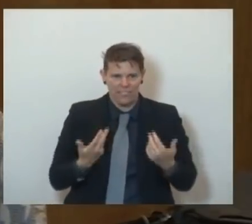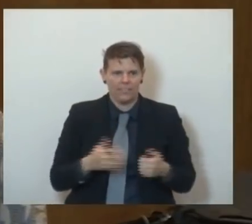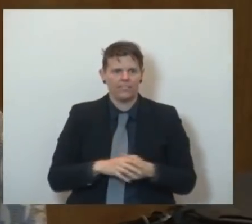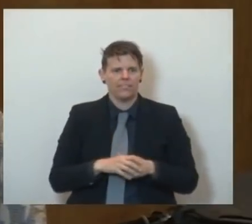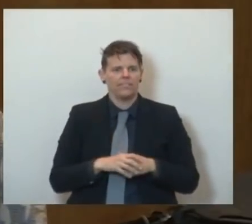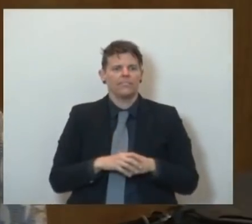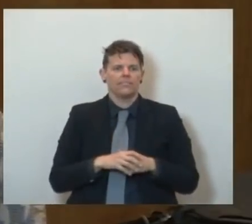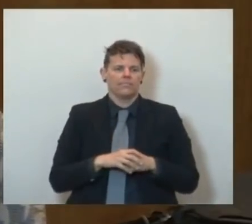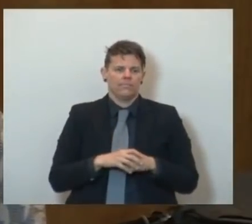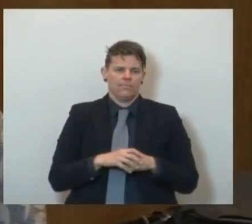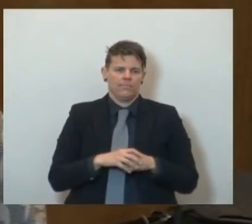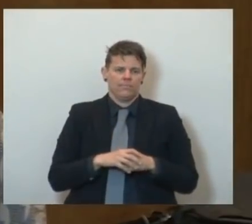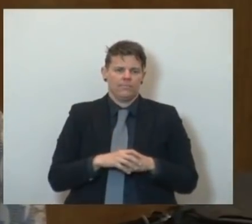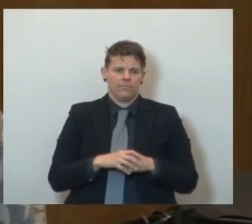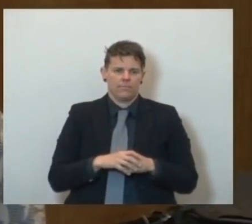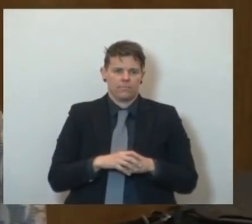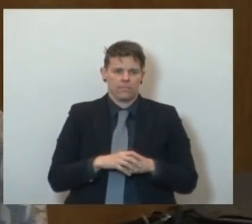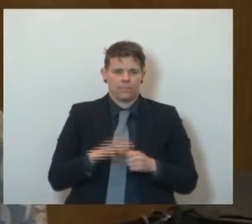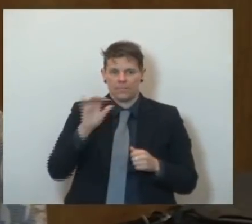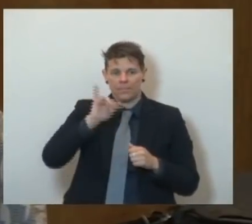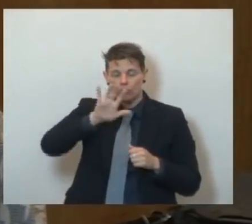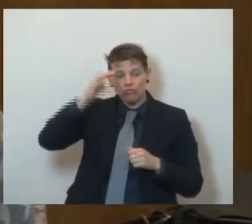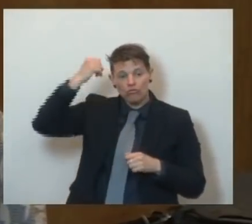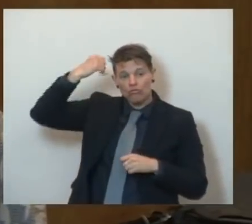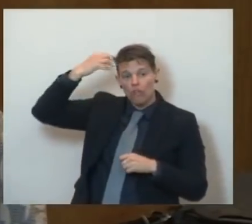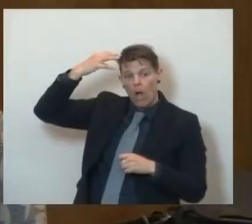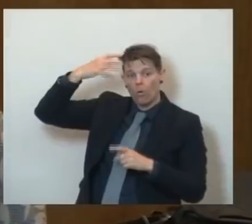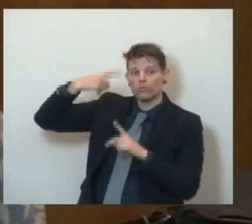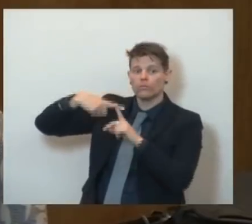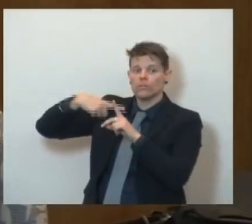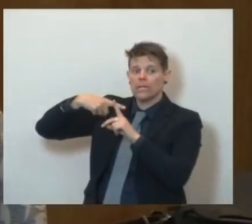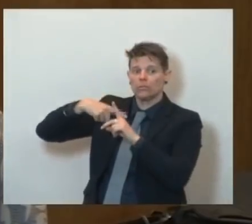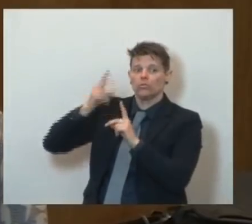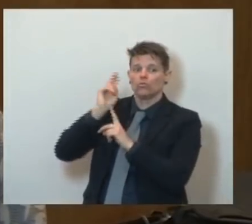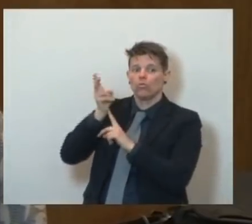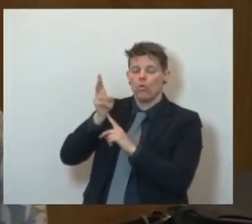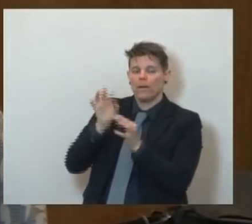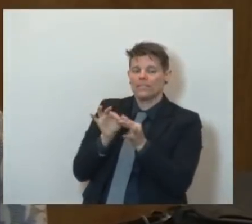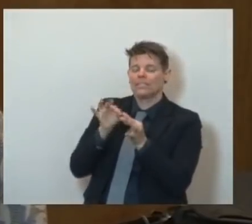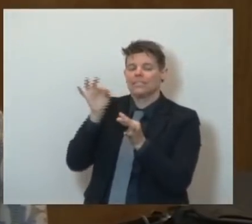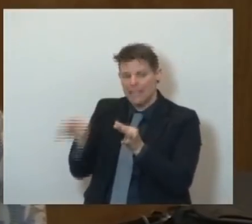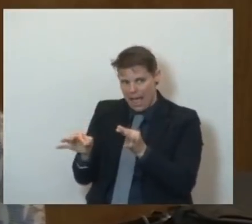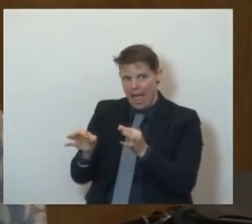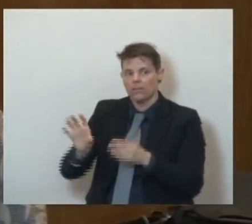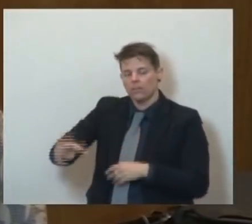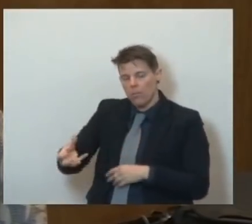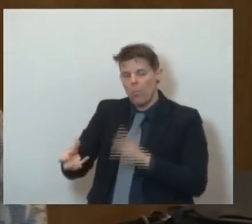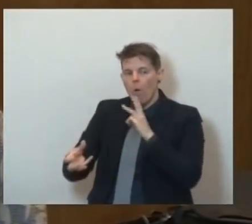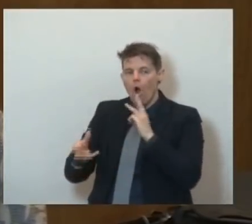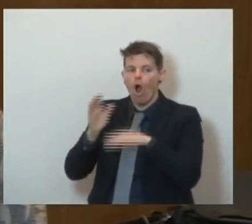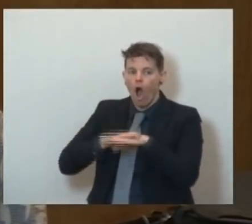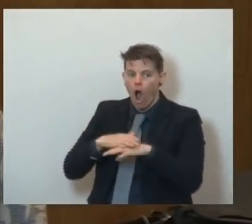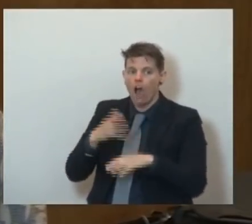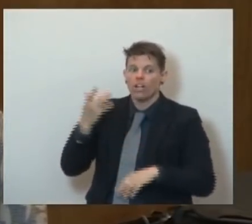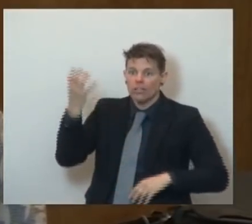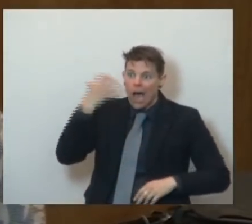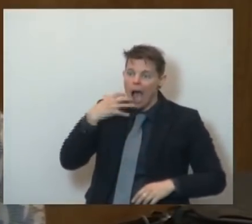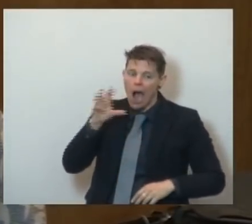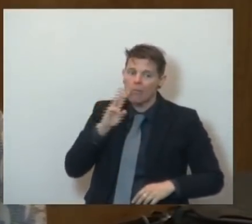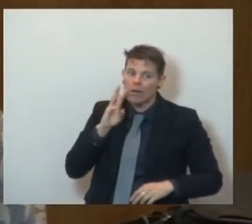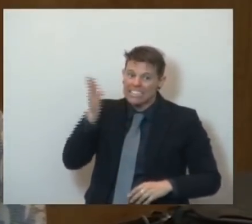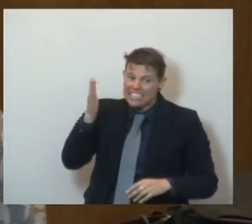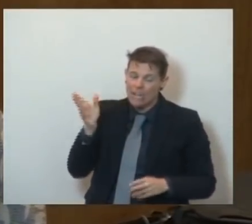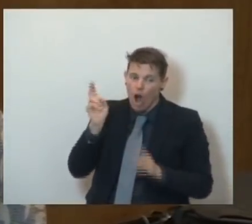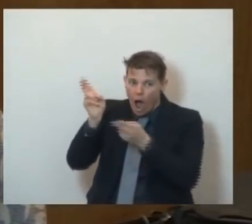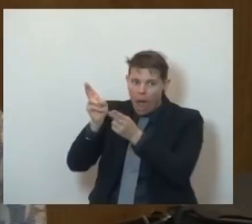your shower when there was a 2-minute delay between when you turned the knob and the change in the temperature of the water. And so there's a long lead time